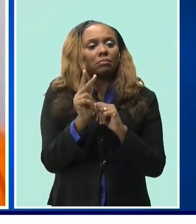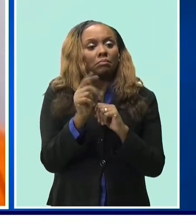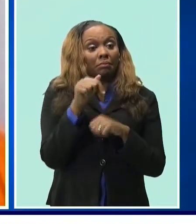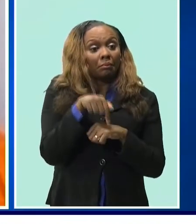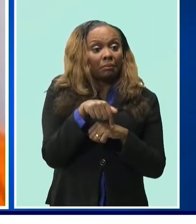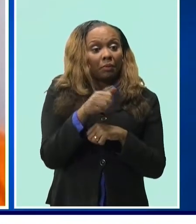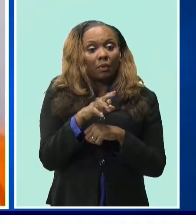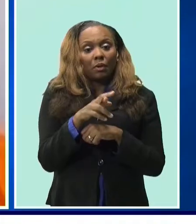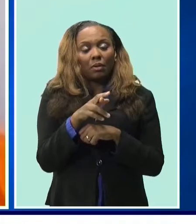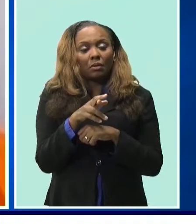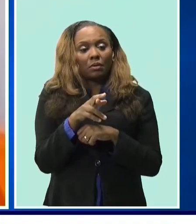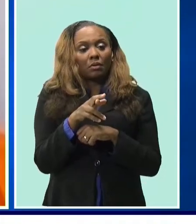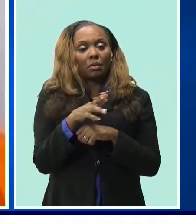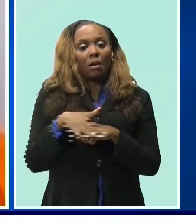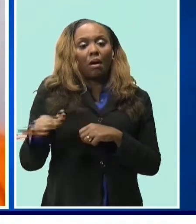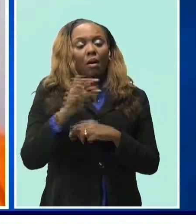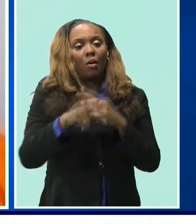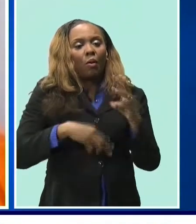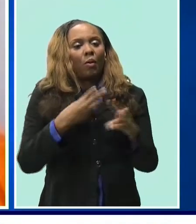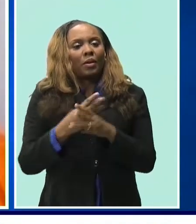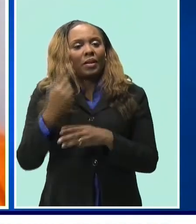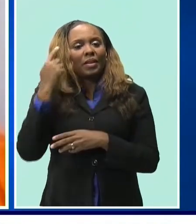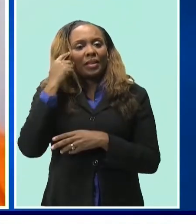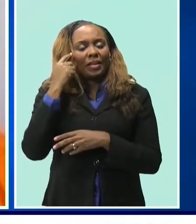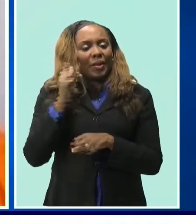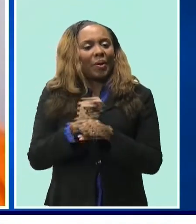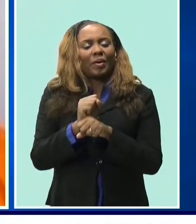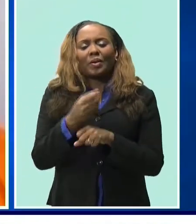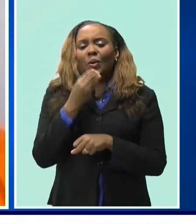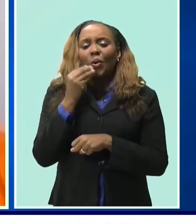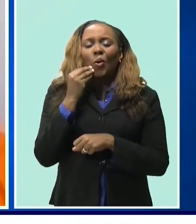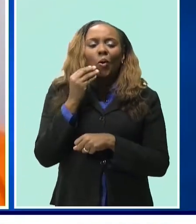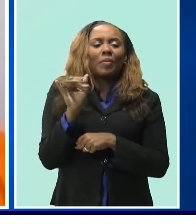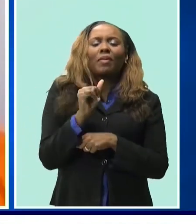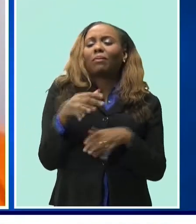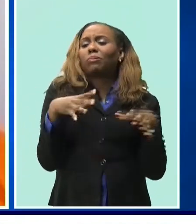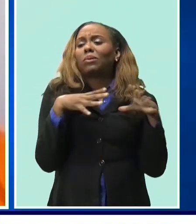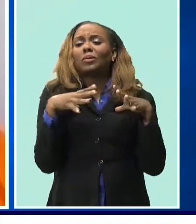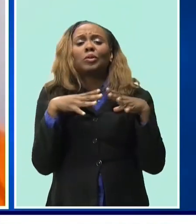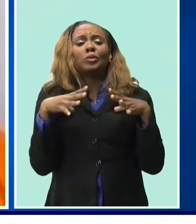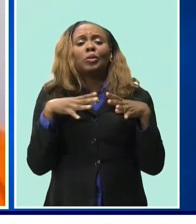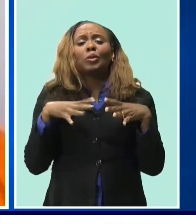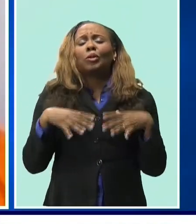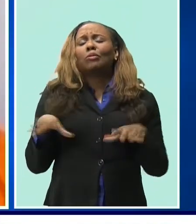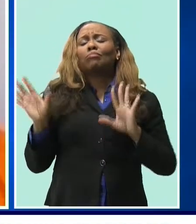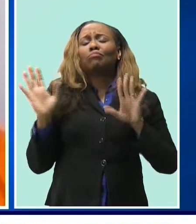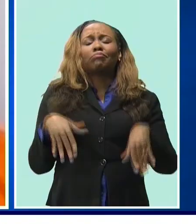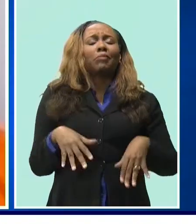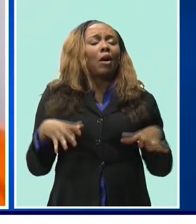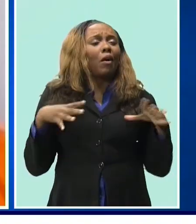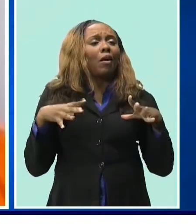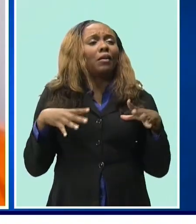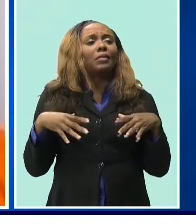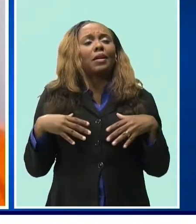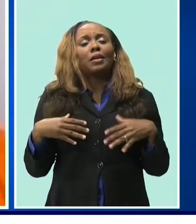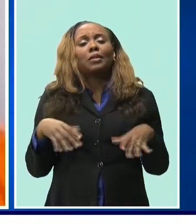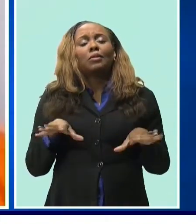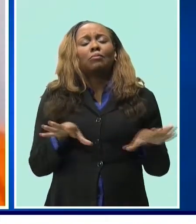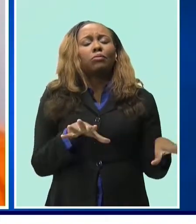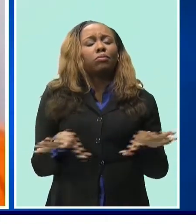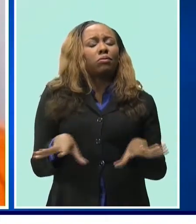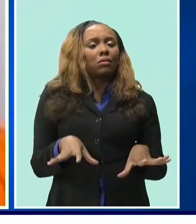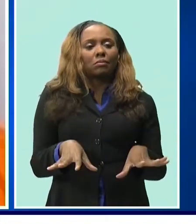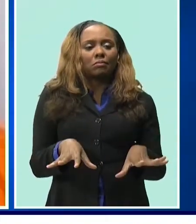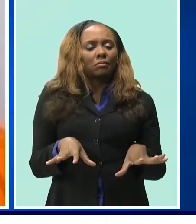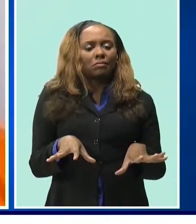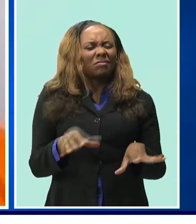the time away from the office as sort of a holiday. You have to dispel that thought because it is not a holiday. There are sometimes, Lisa, because